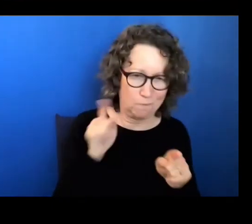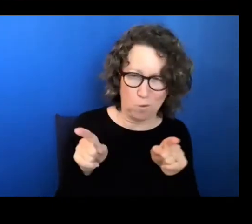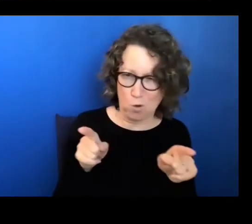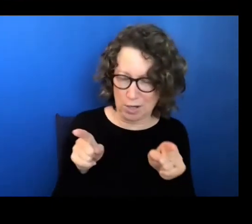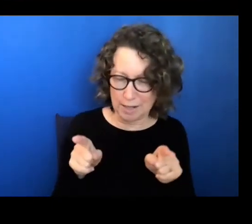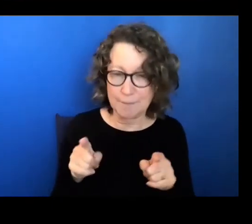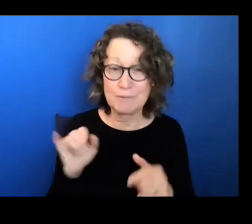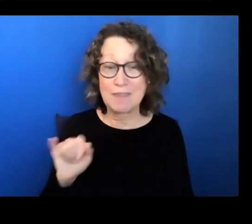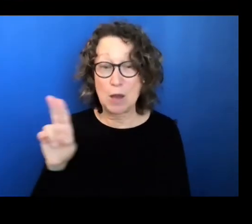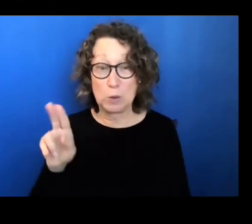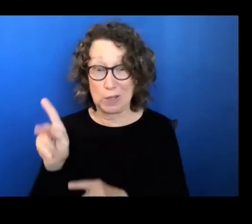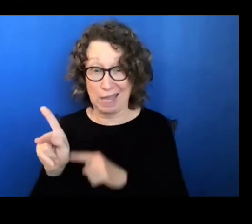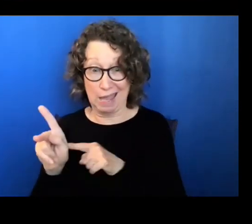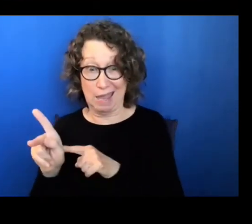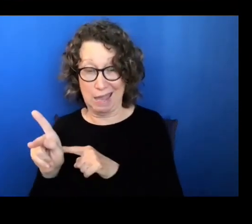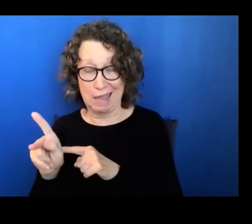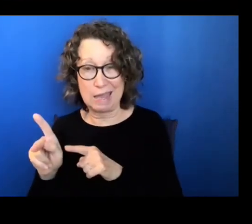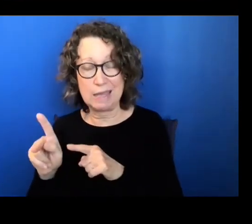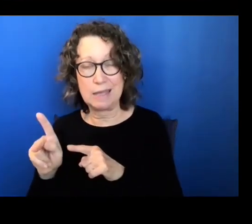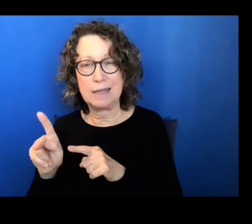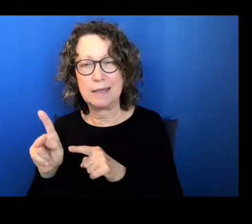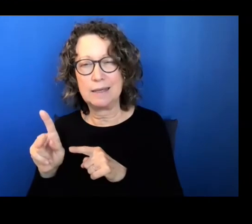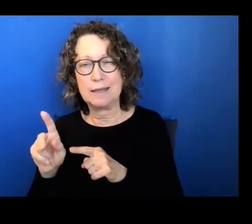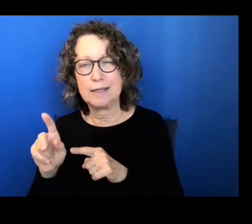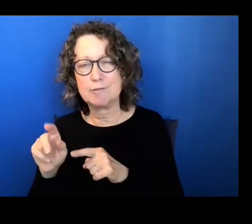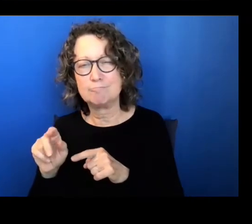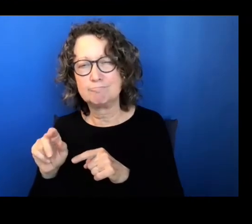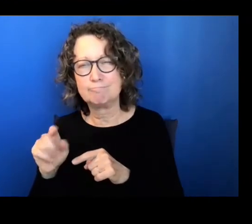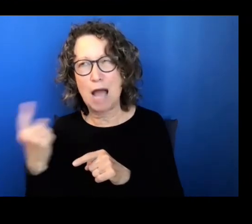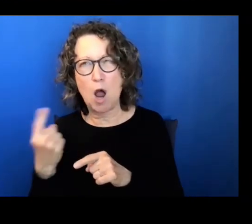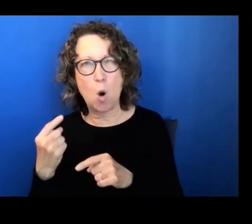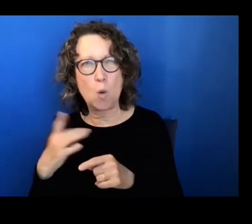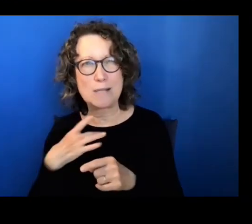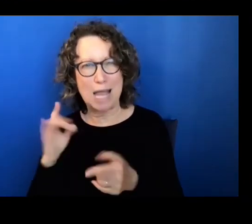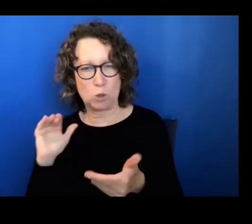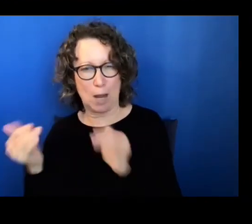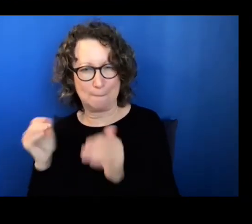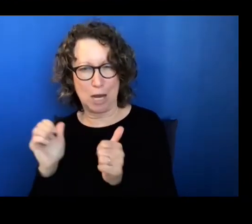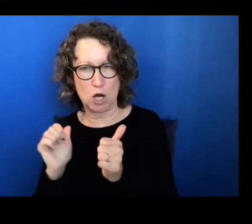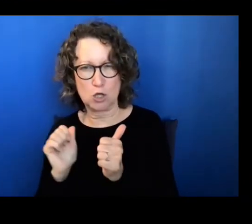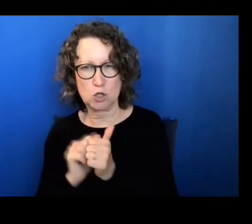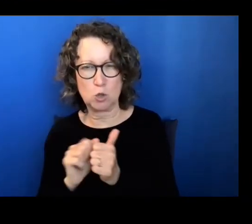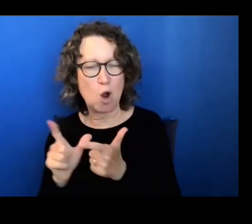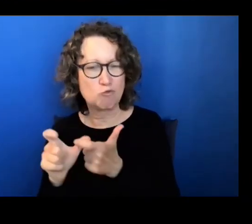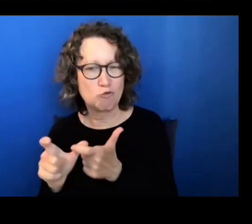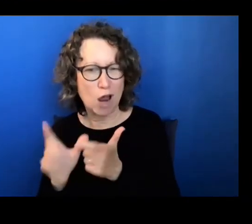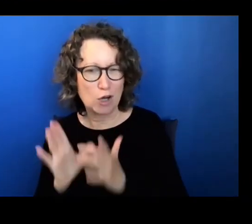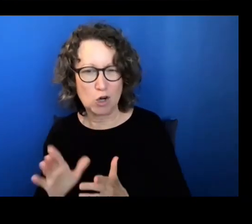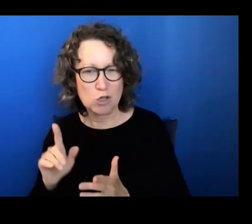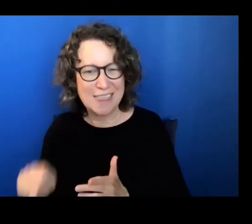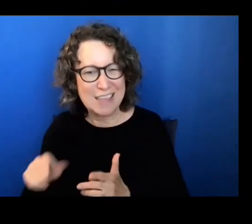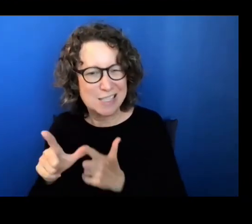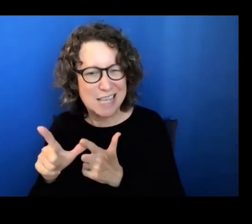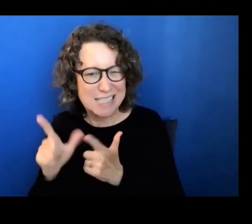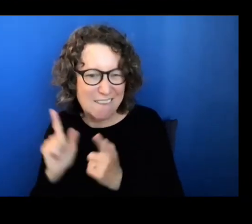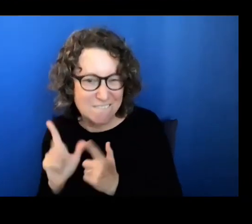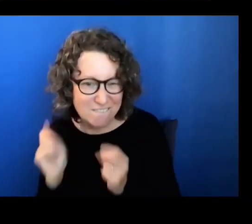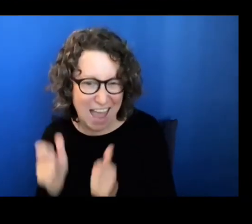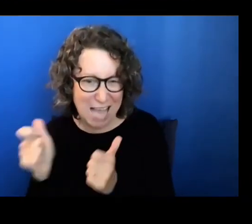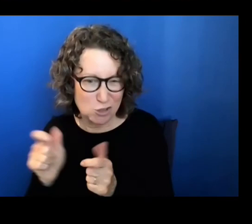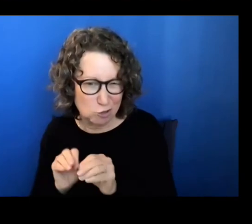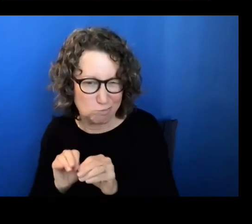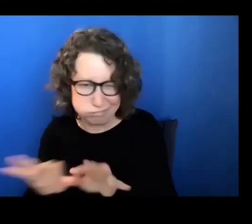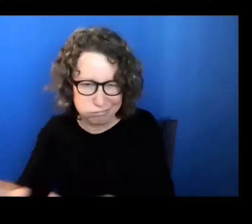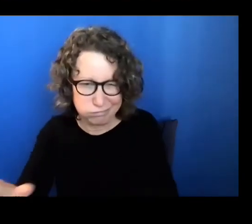This UK variant is just, I always like to compare them to runners. It's just faster because it can